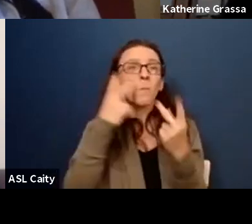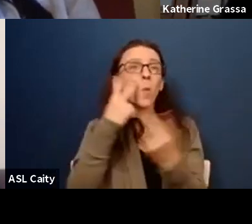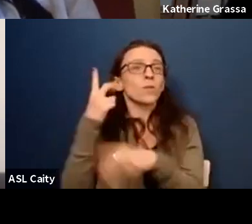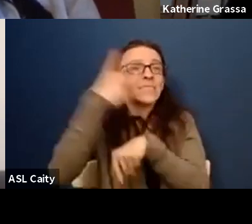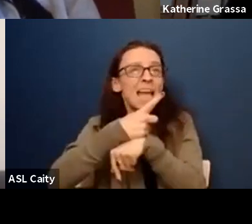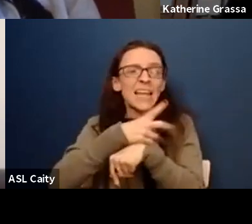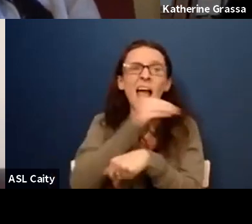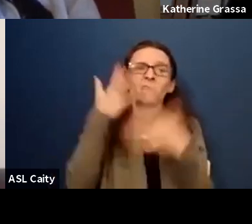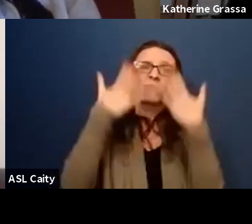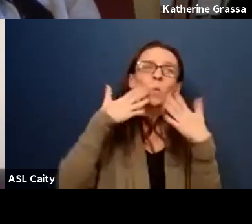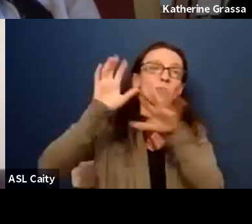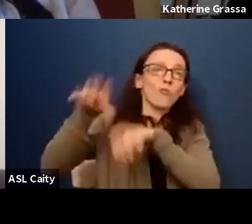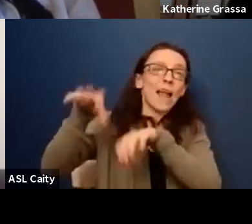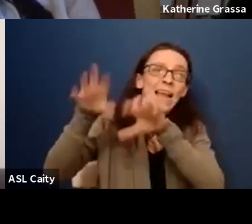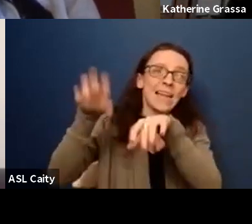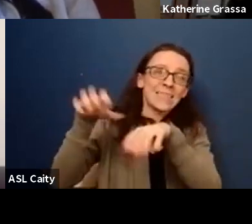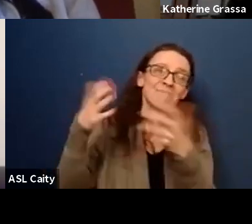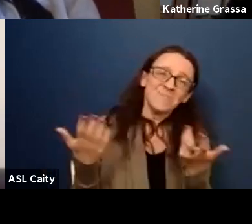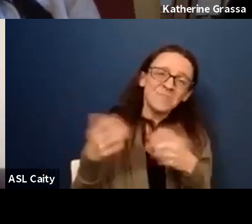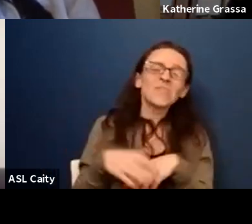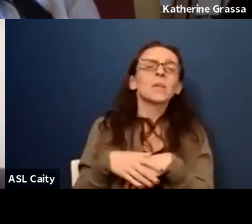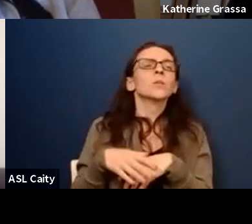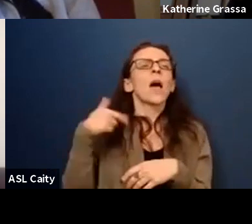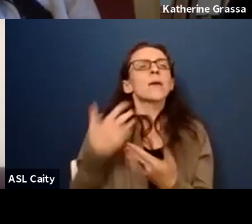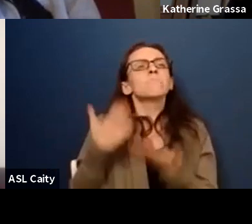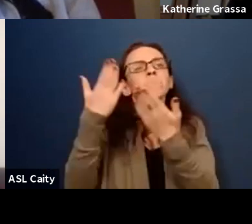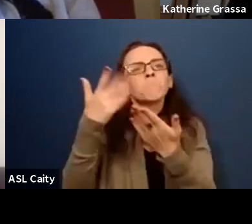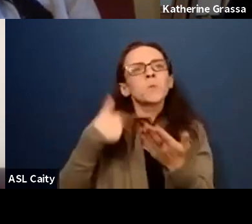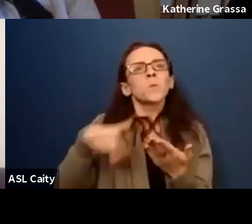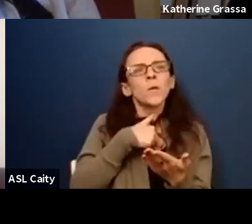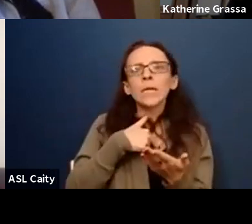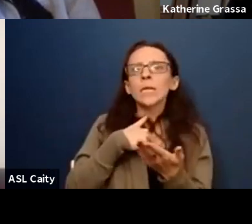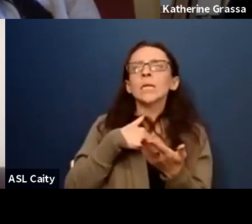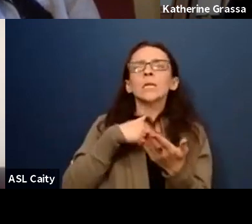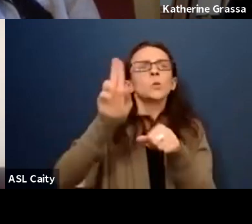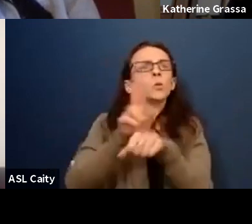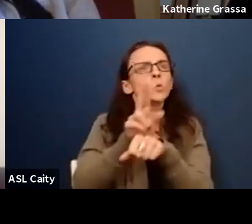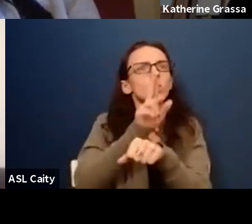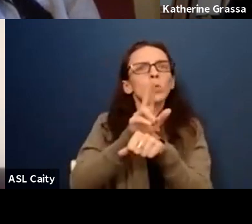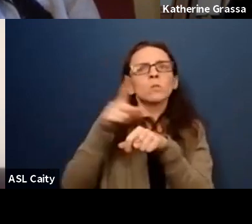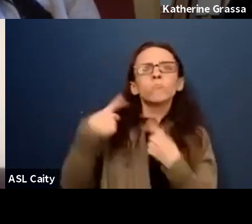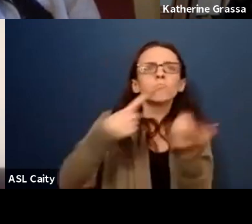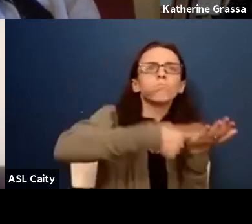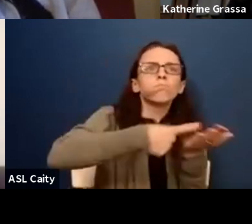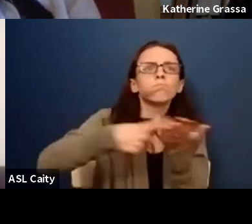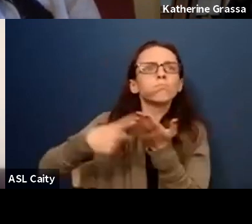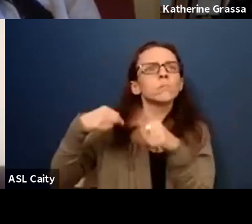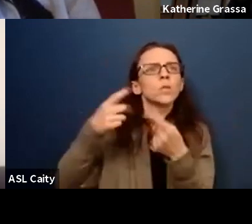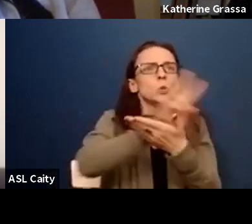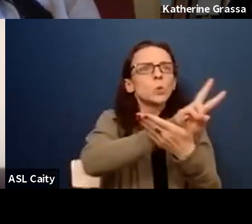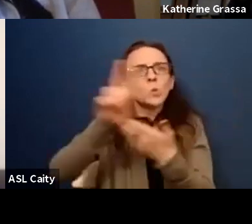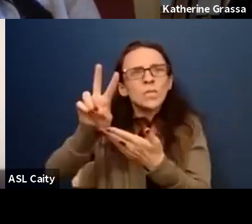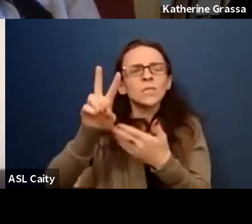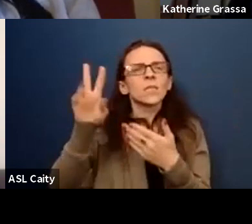is to give this, the conversations of the past couple of the past 2 weeks, just some